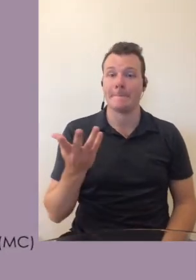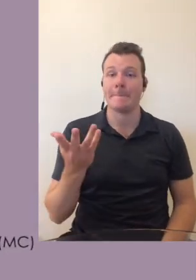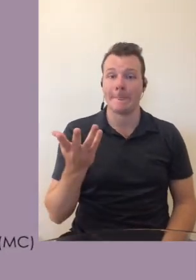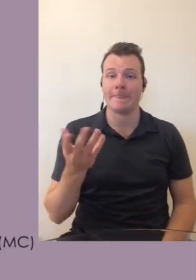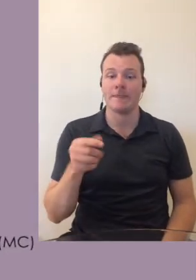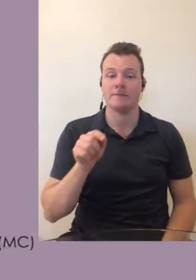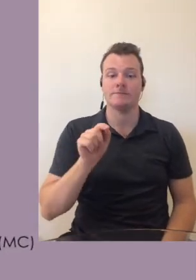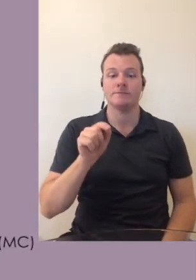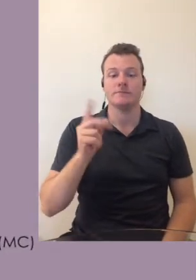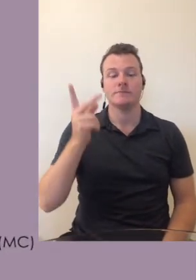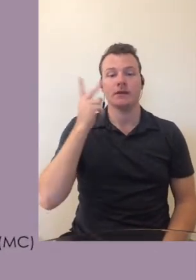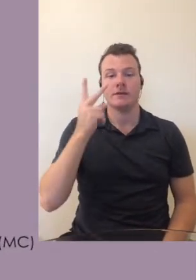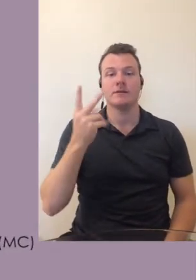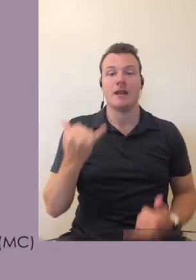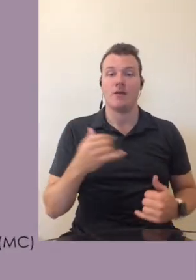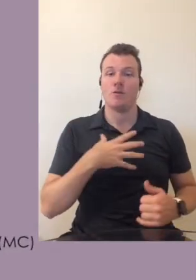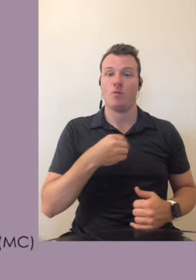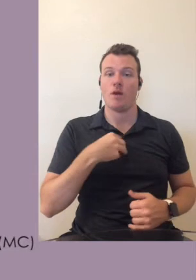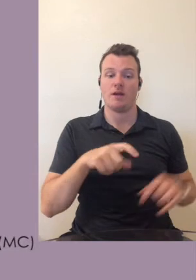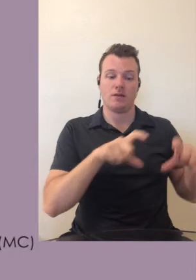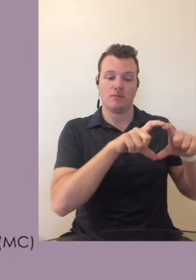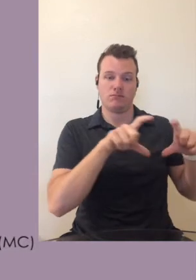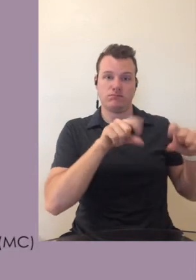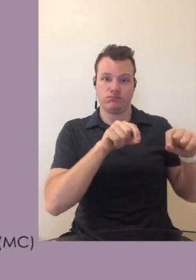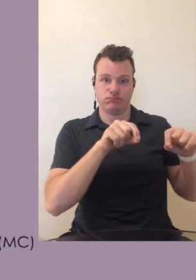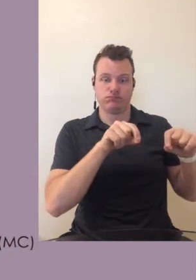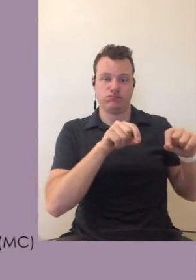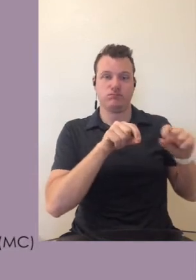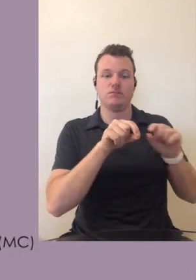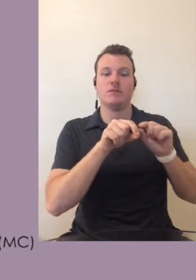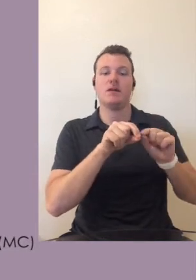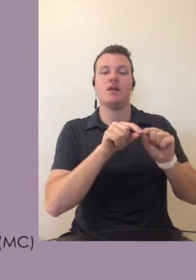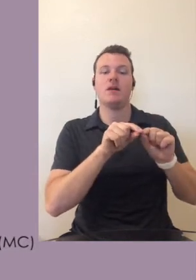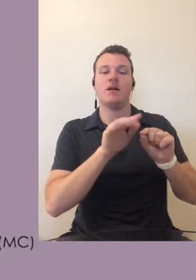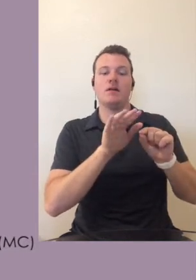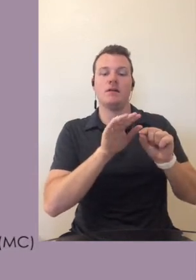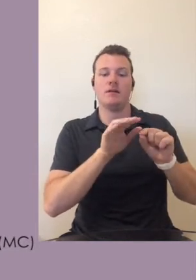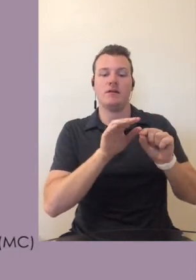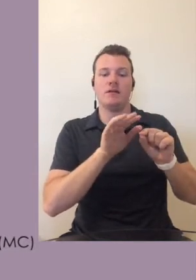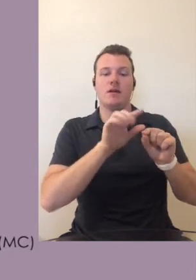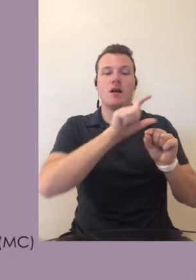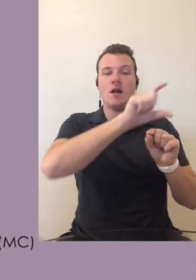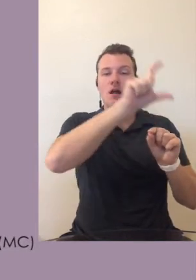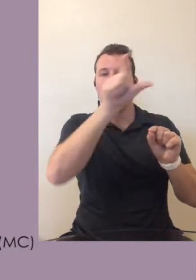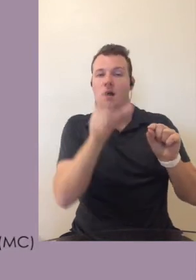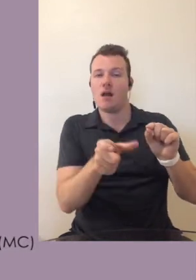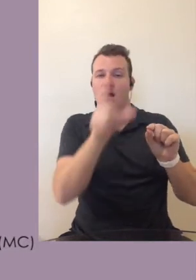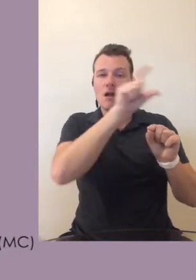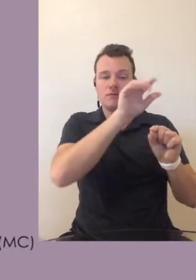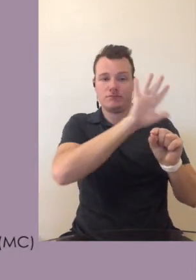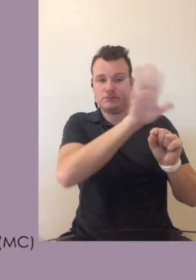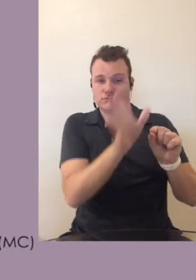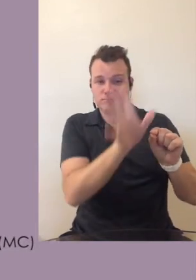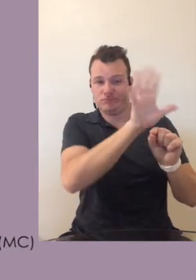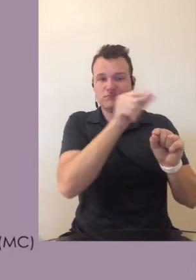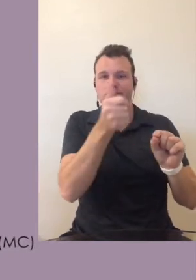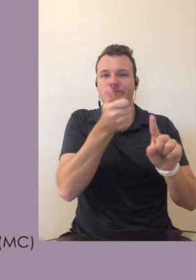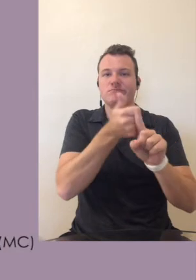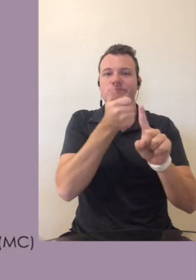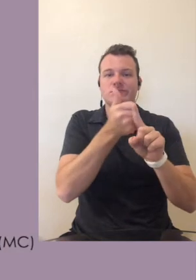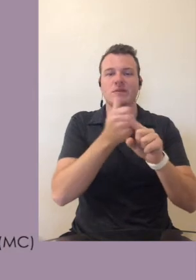So this highlighted area here is the money that's being left on the table. It's called the